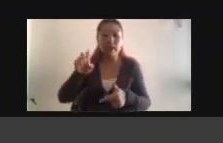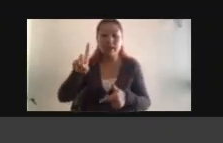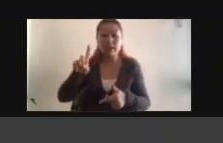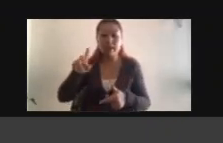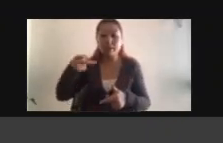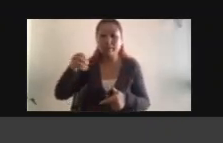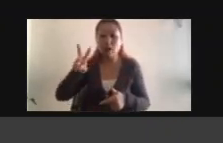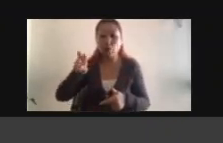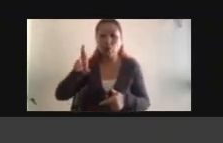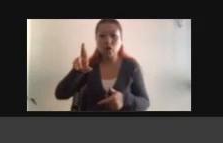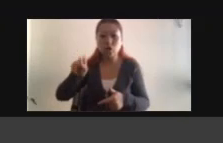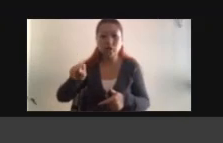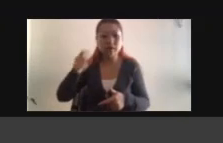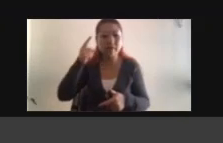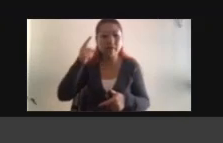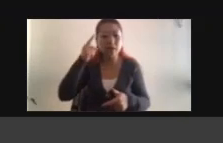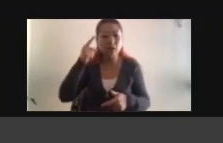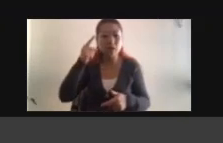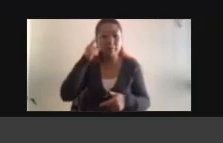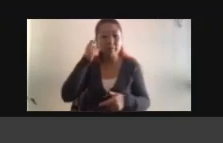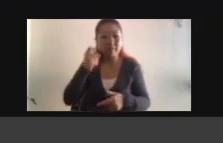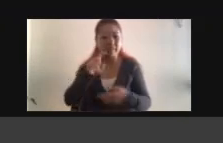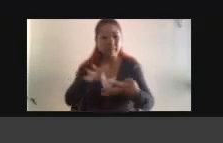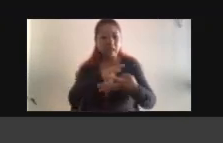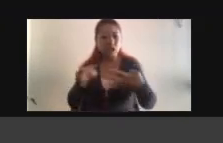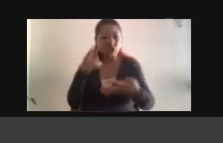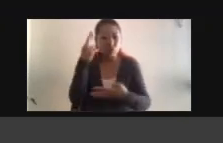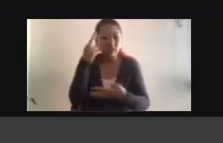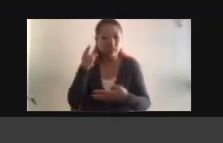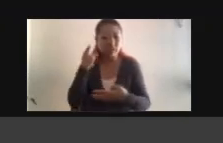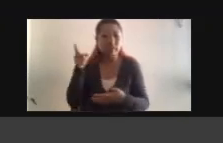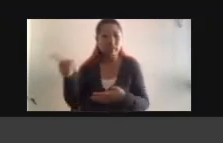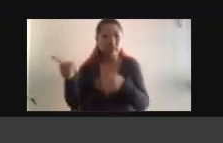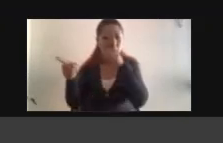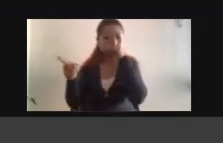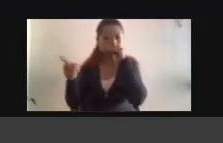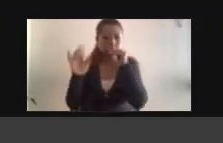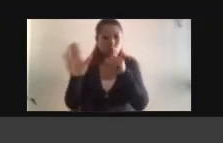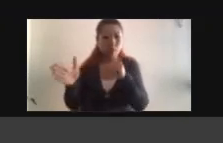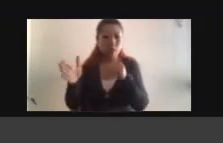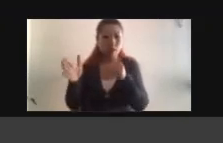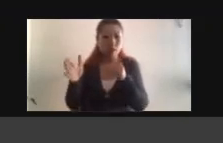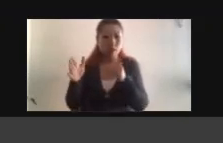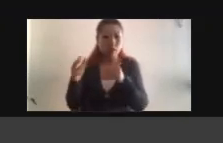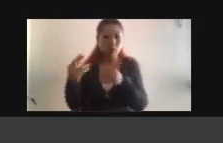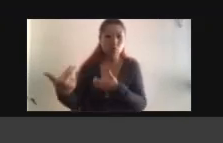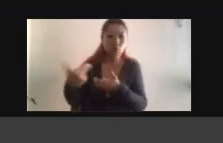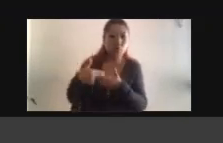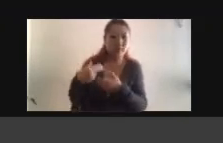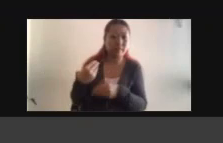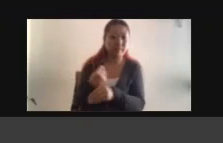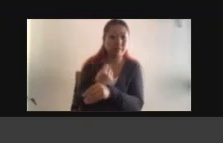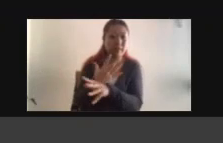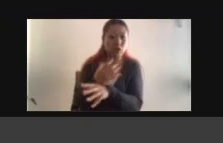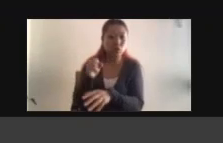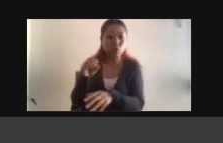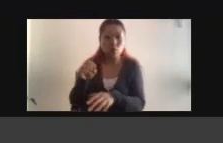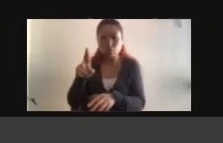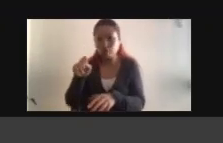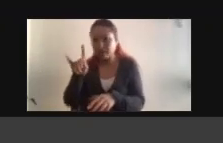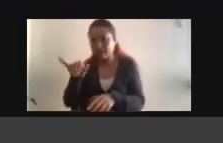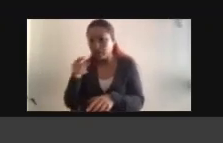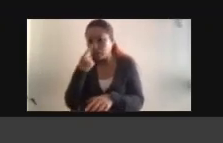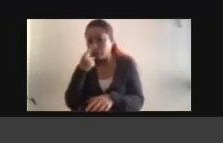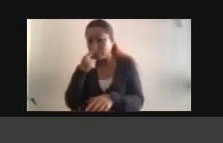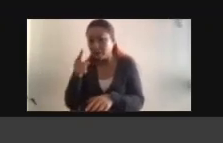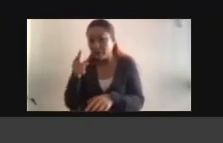believe for schedule reasons, he is going to be with us via video. So Ricky, if you could go ahead and run